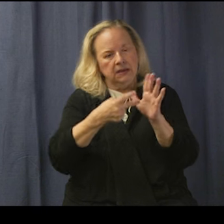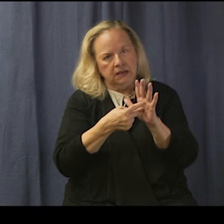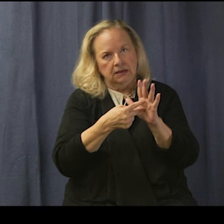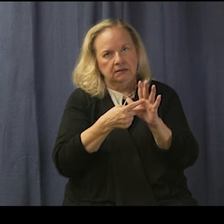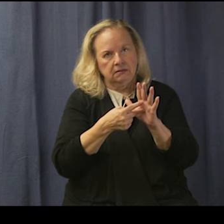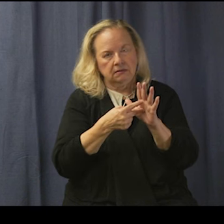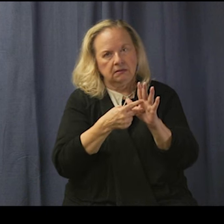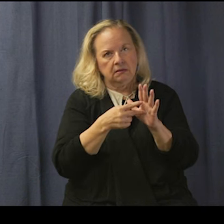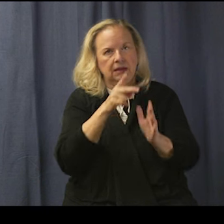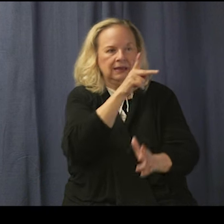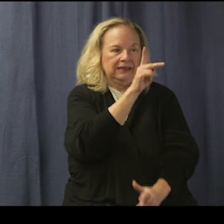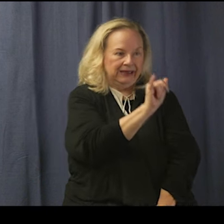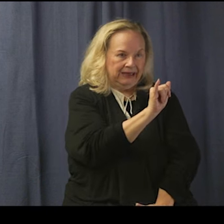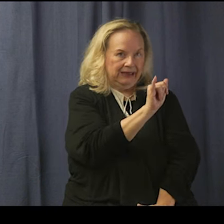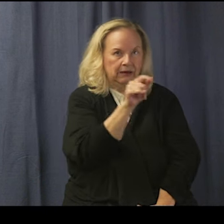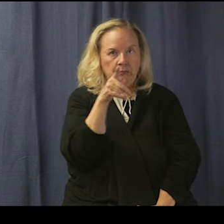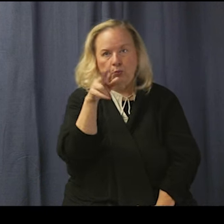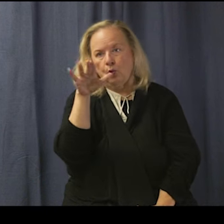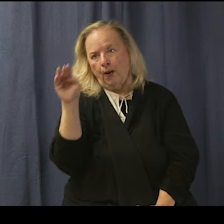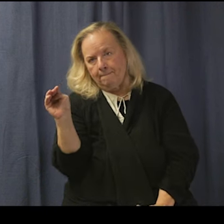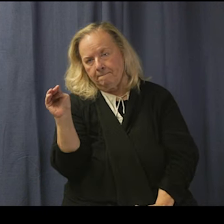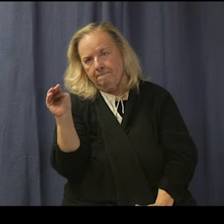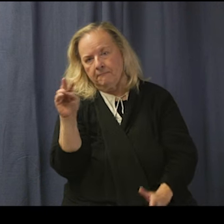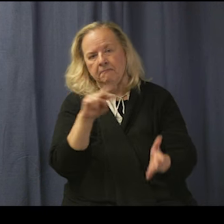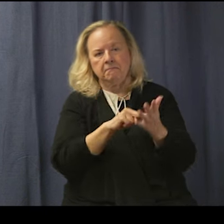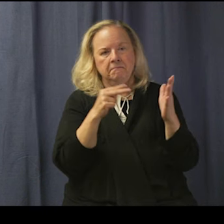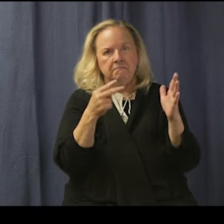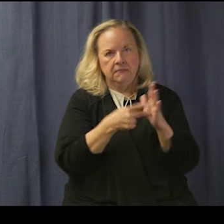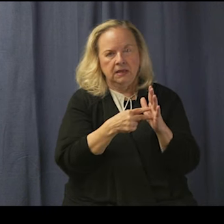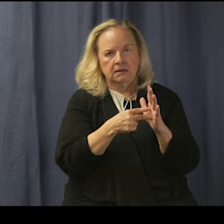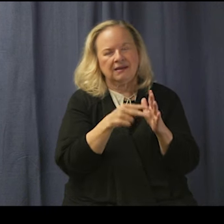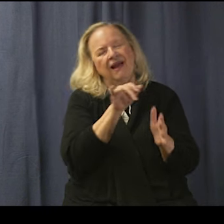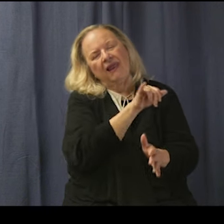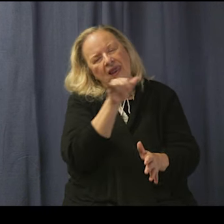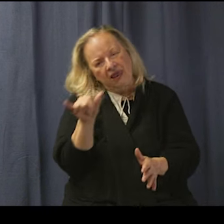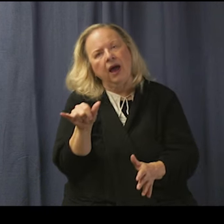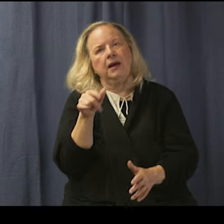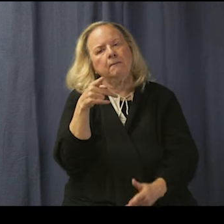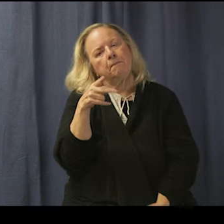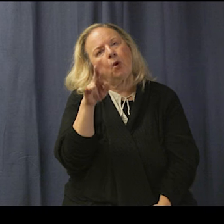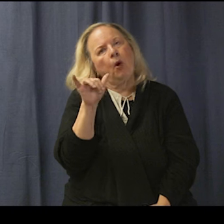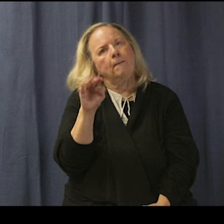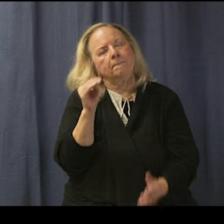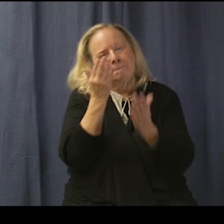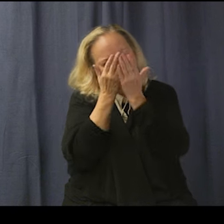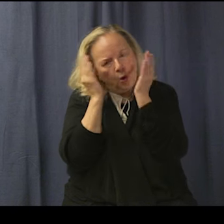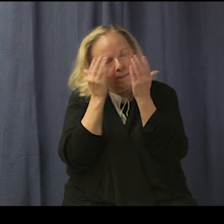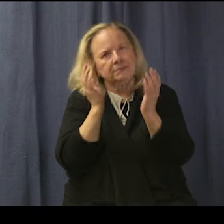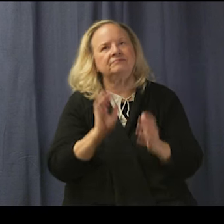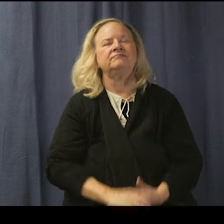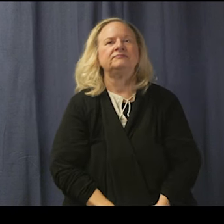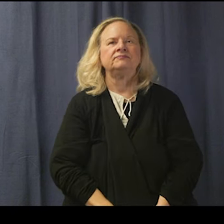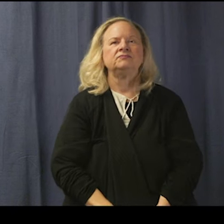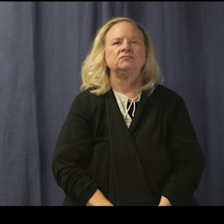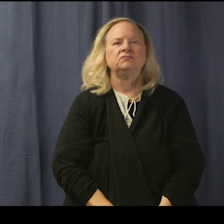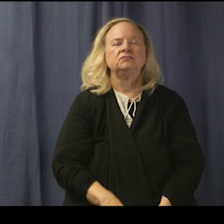said, Kippurim, which means like Purim. But let's look